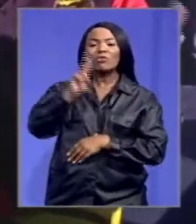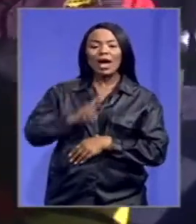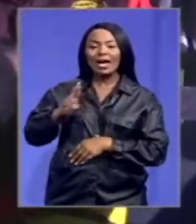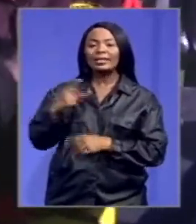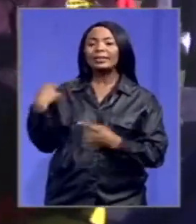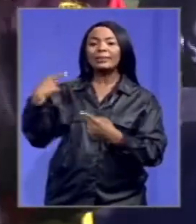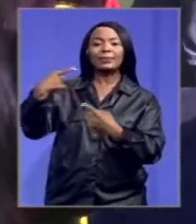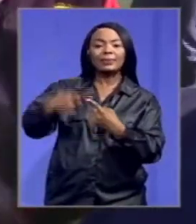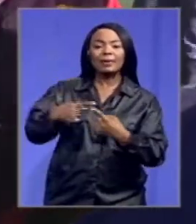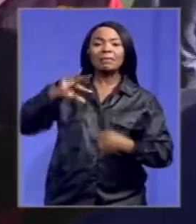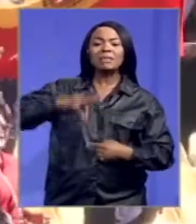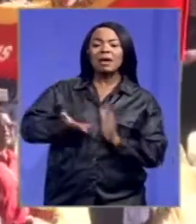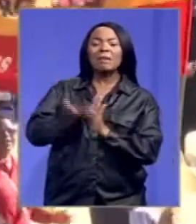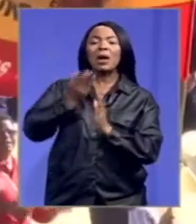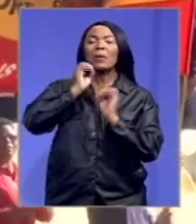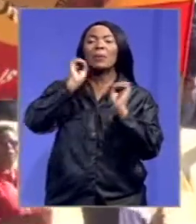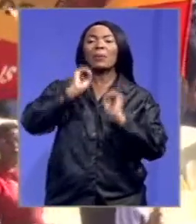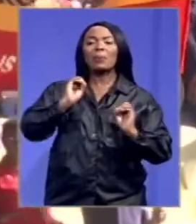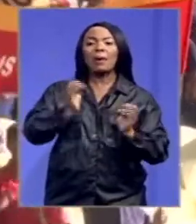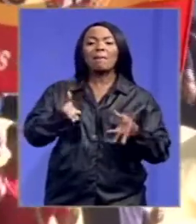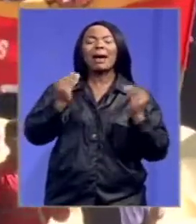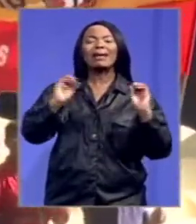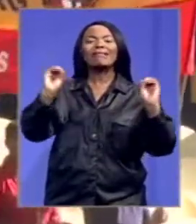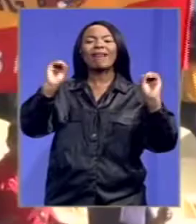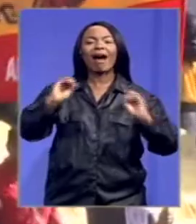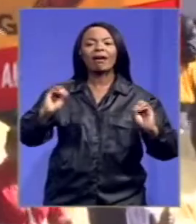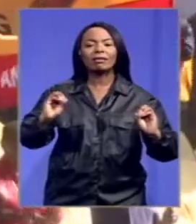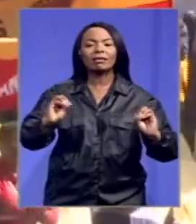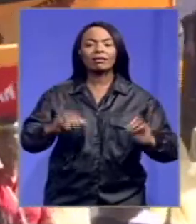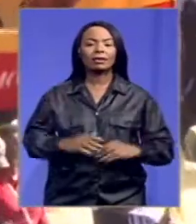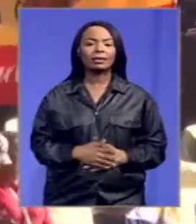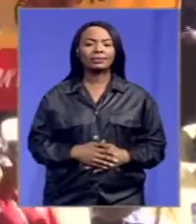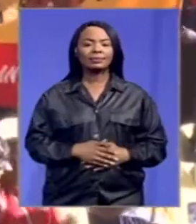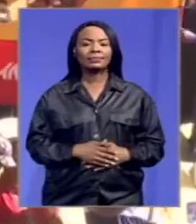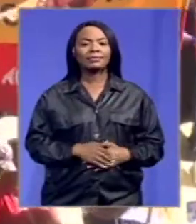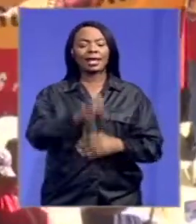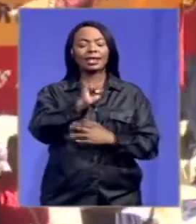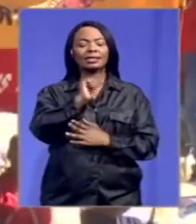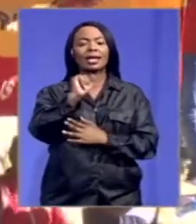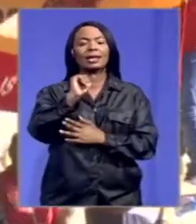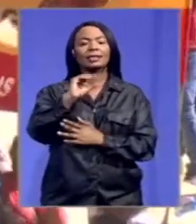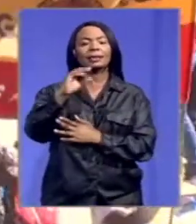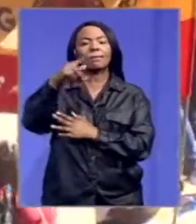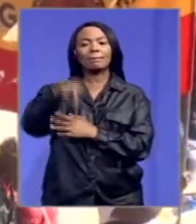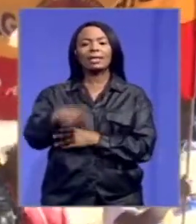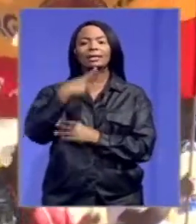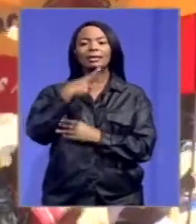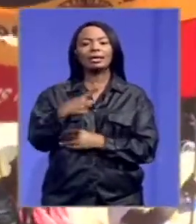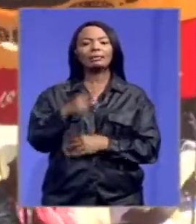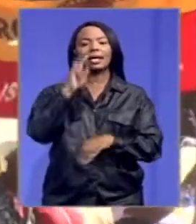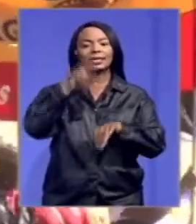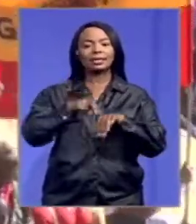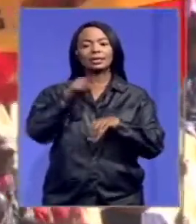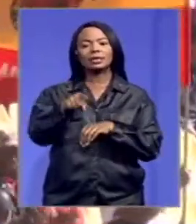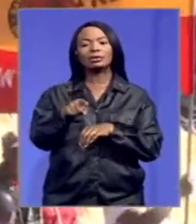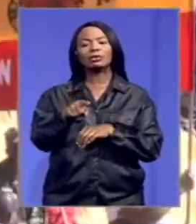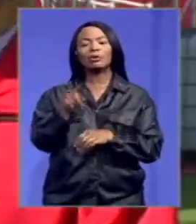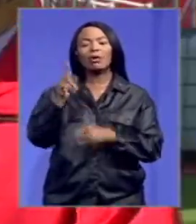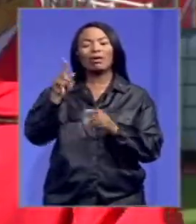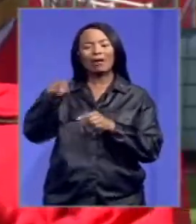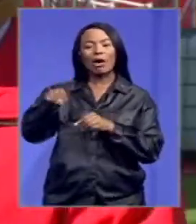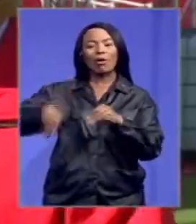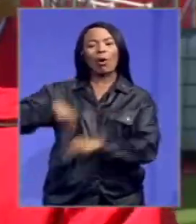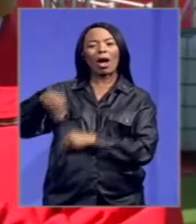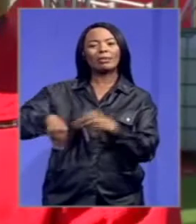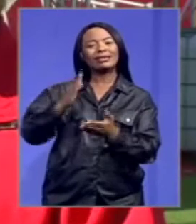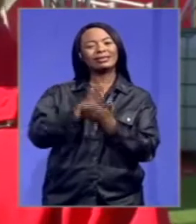don't get nothing. SABC yona e ntse tsitlalletse ntleng ya hore ho hlaolwe bobodu tsamaisong ya mmuso. We